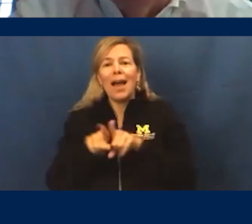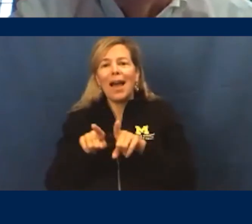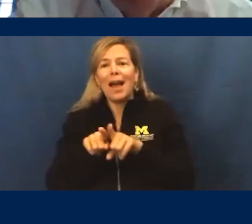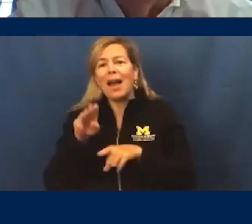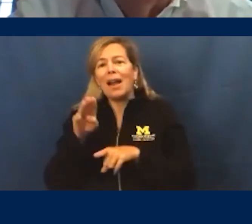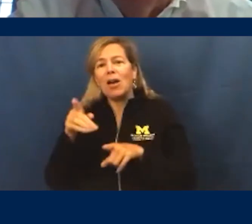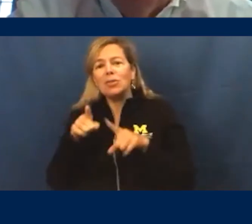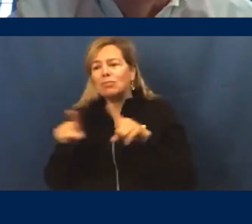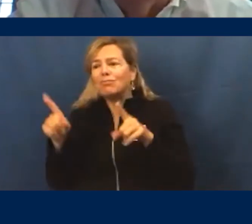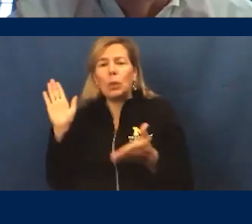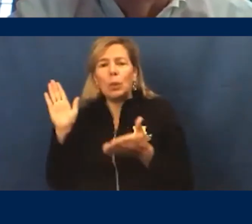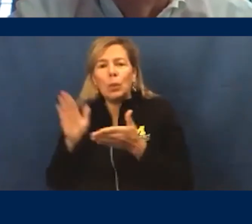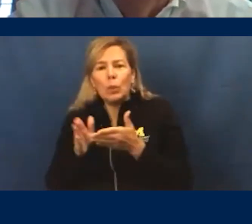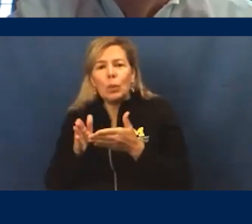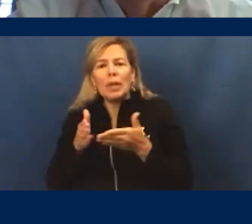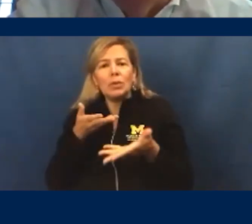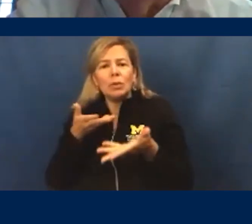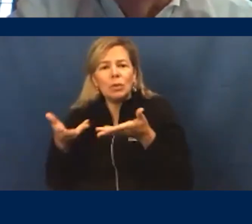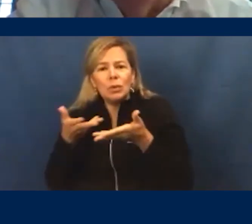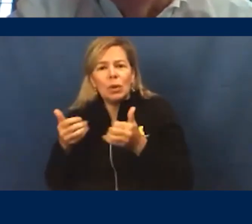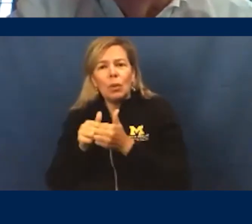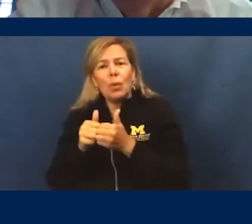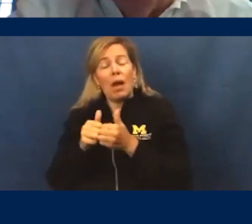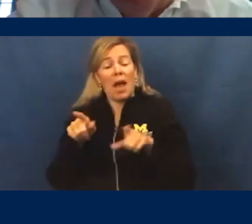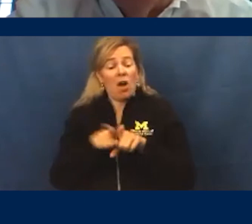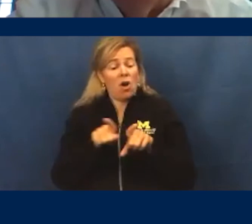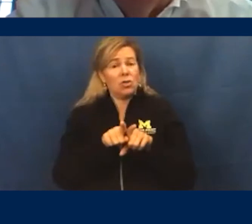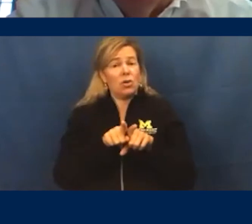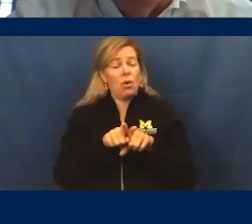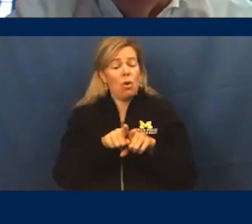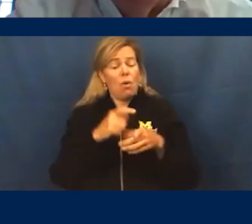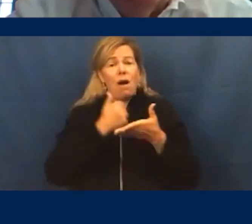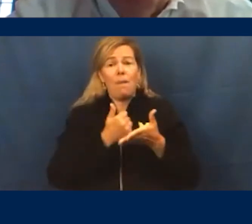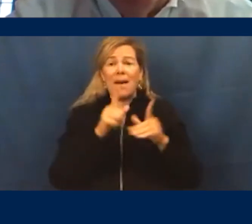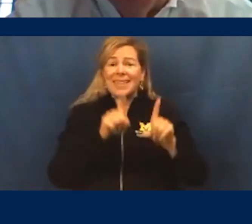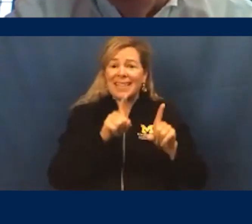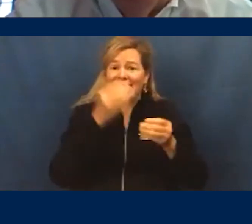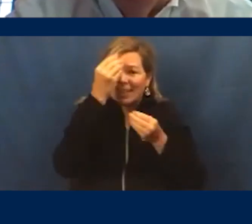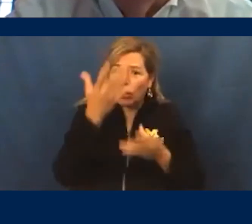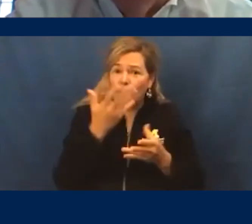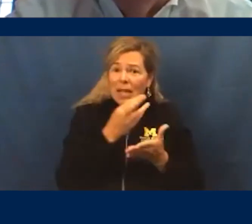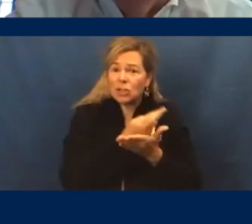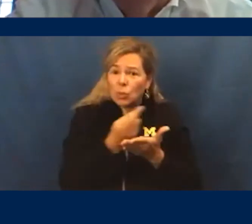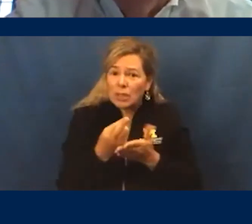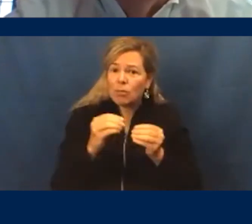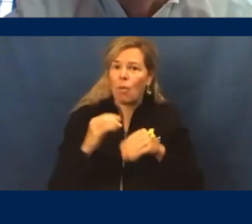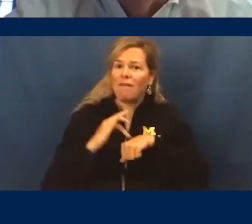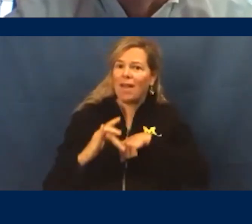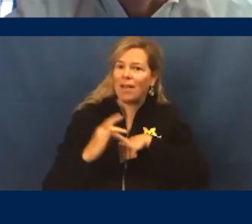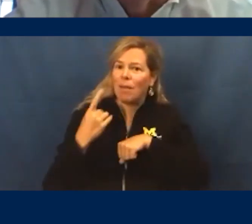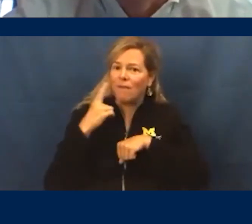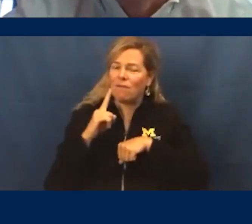and test-positive patients, making testing information and resources more available to limited